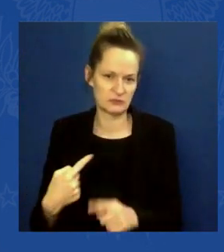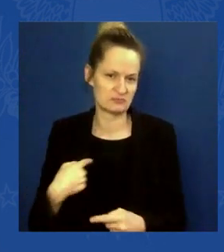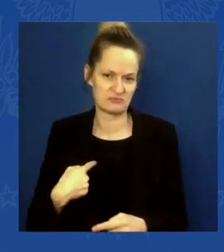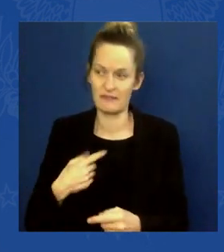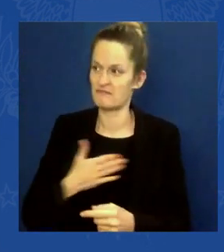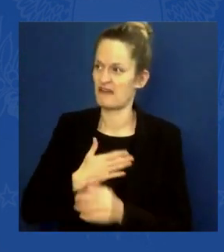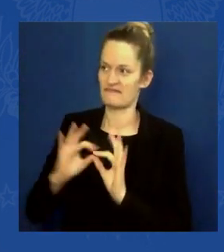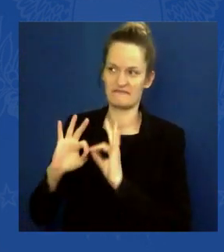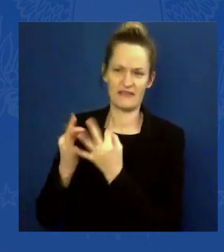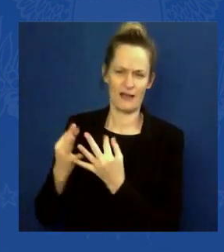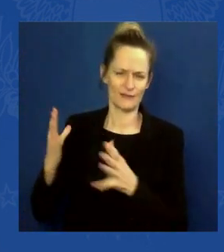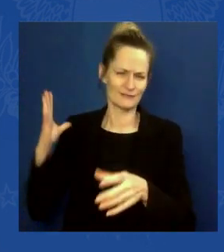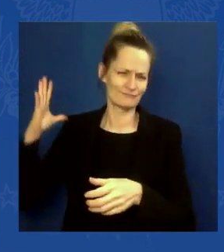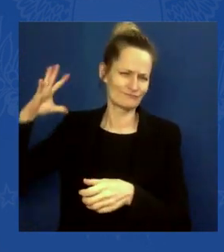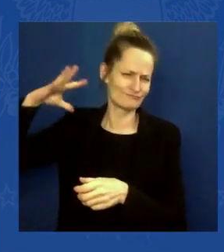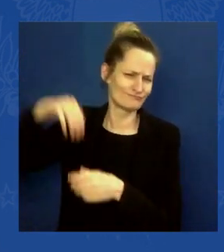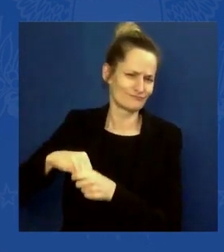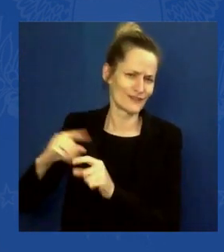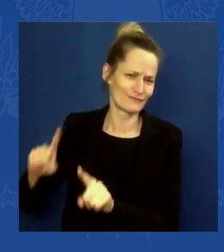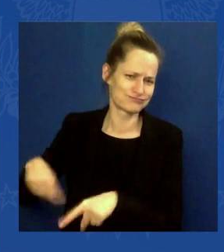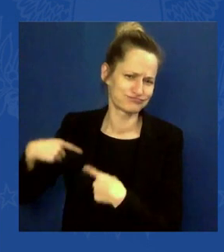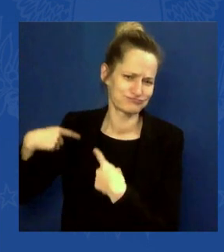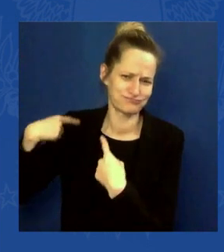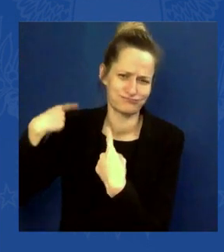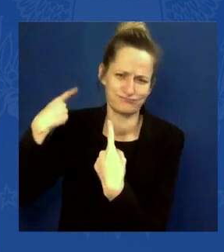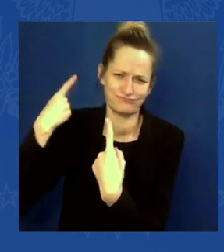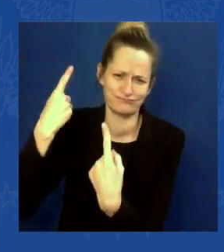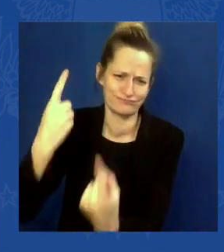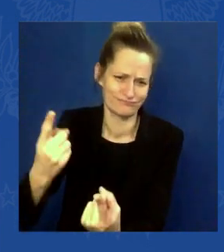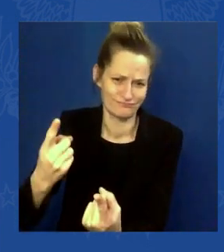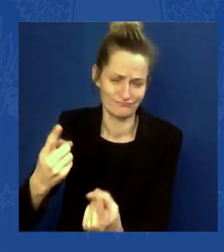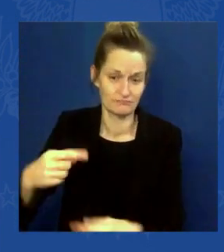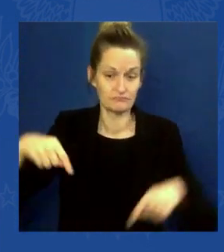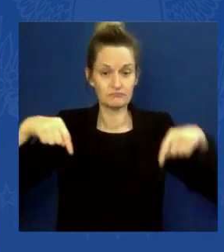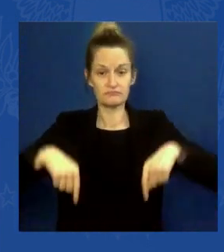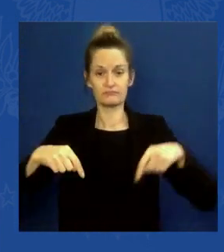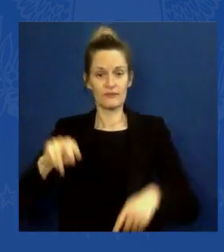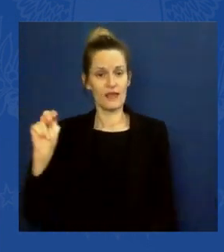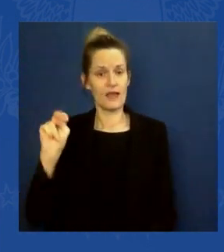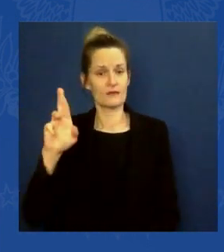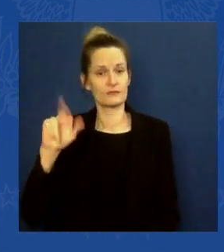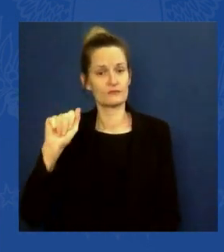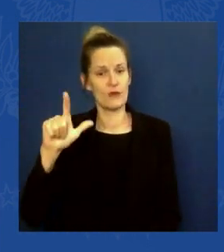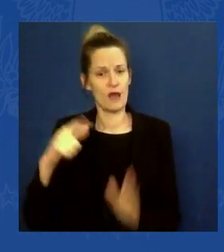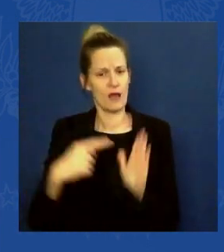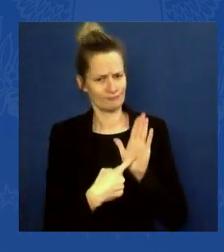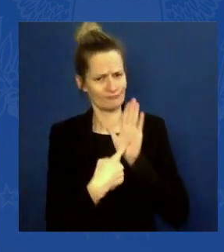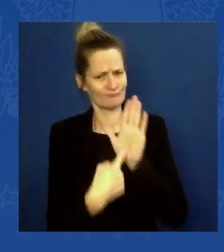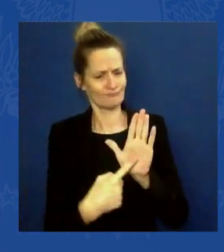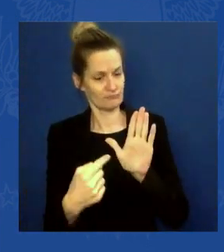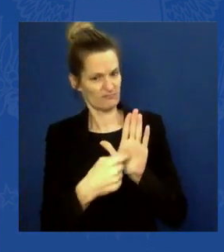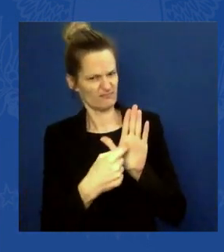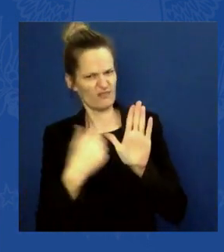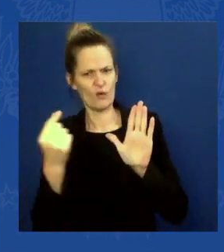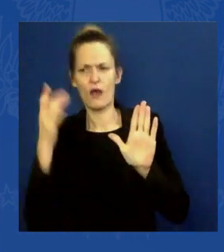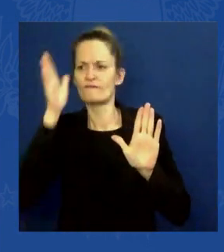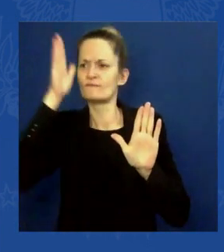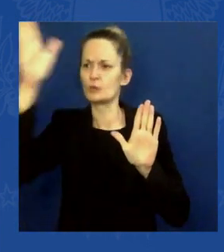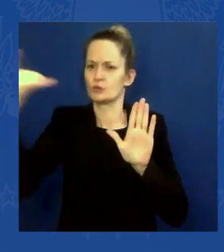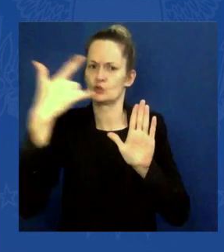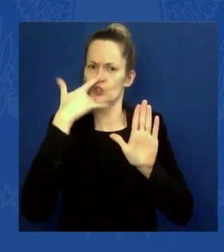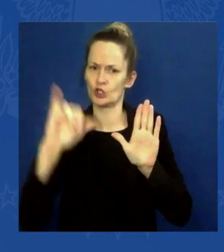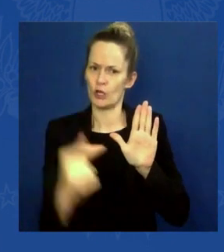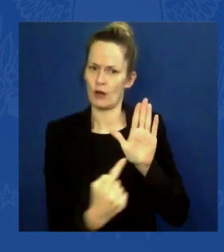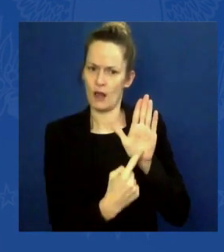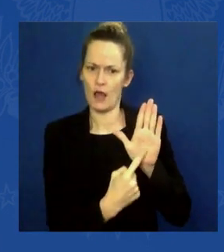Being here at NREL shows the future of our industry, renewable and sustainable energy. Smart grids, wind farms, and solar farms